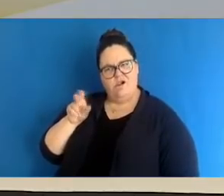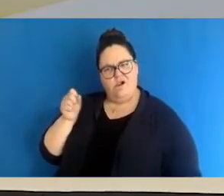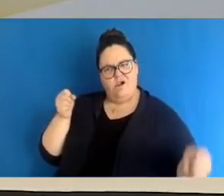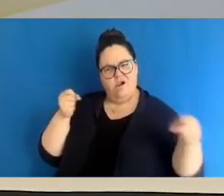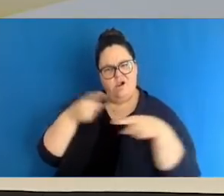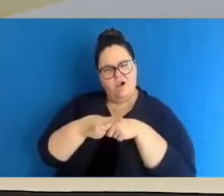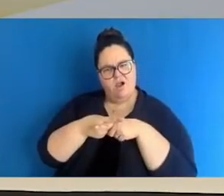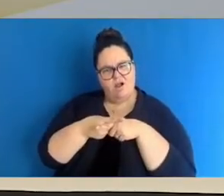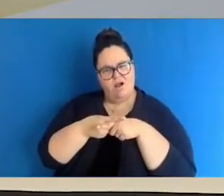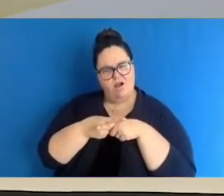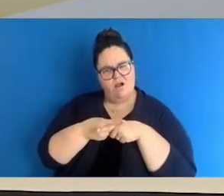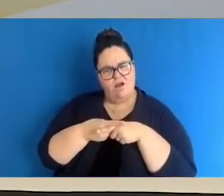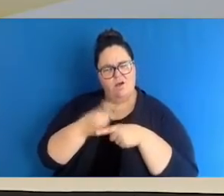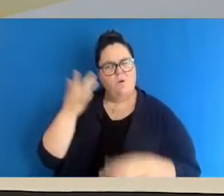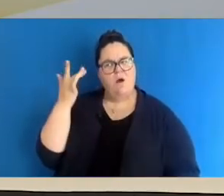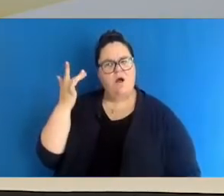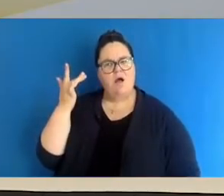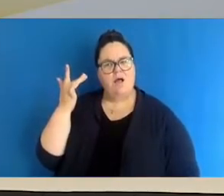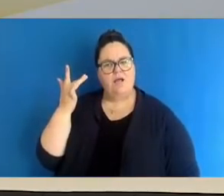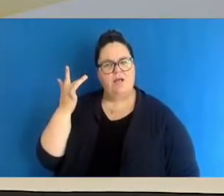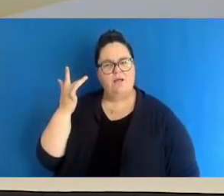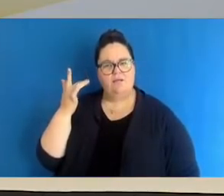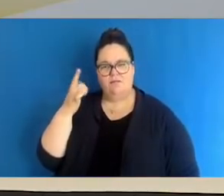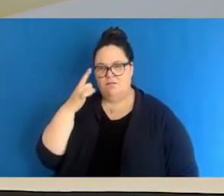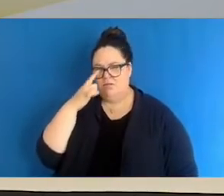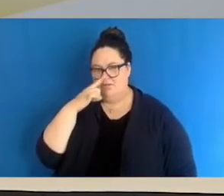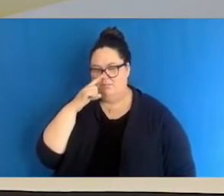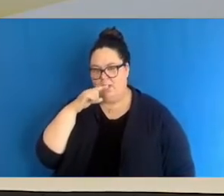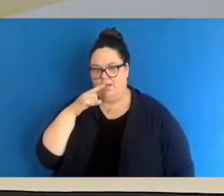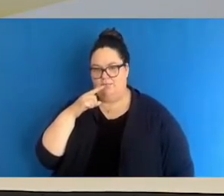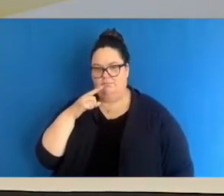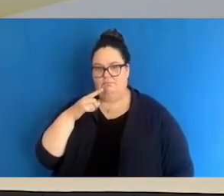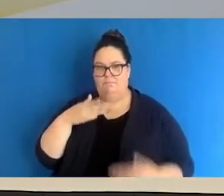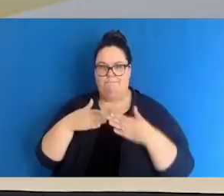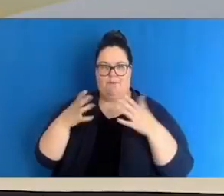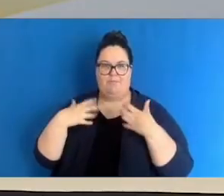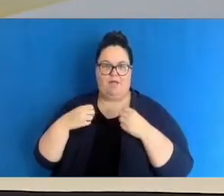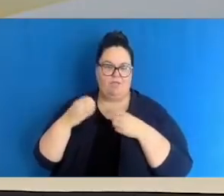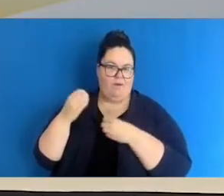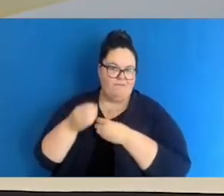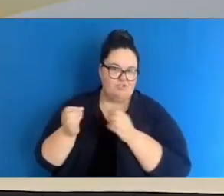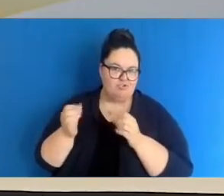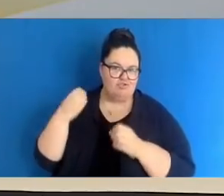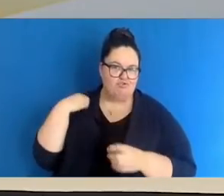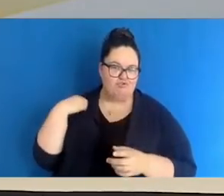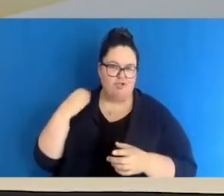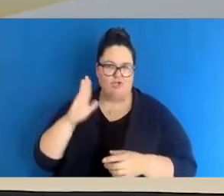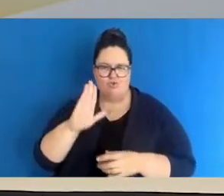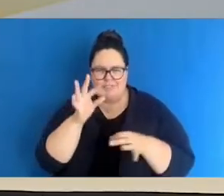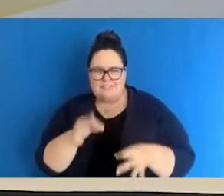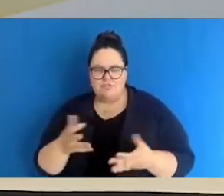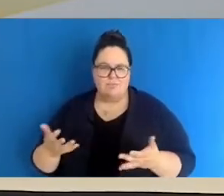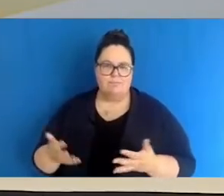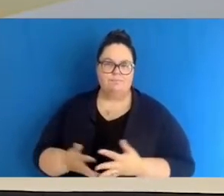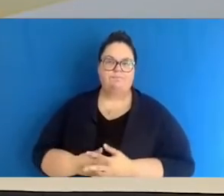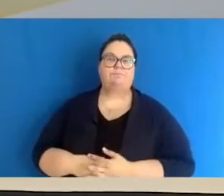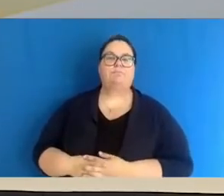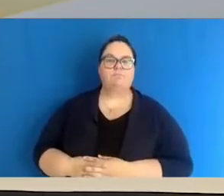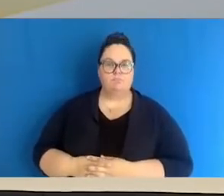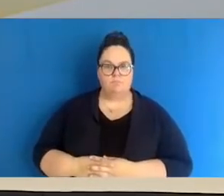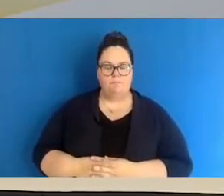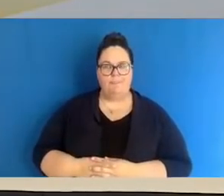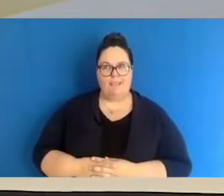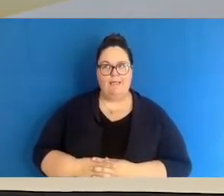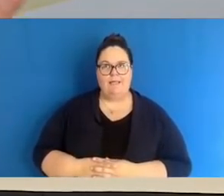why is that the situation? I'd like to hear from the Chief Public Health Officer on your thoughts about those decisions. Well, I mean, I think the whole topic of